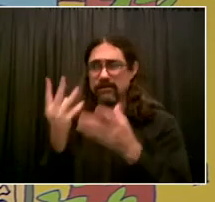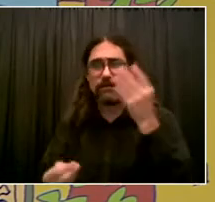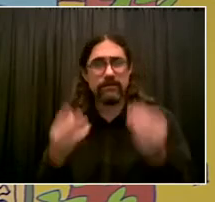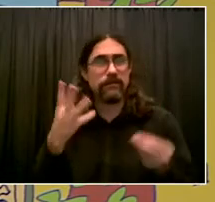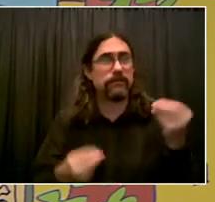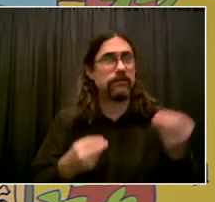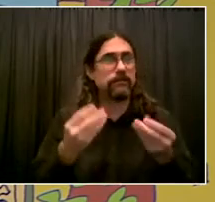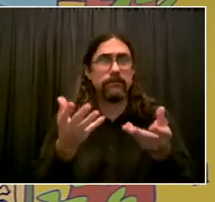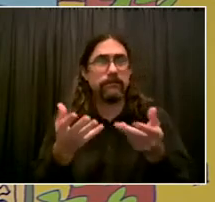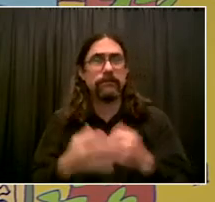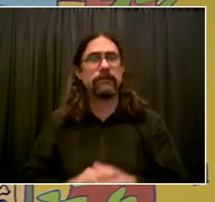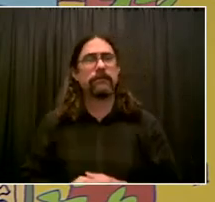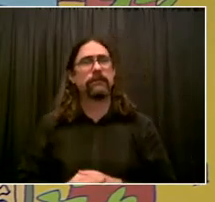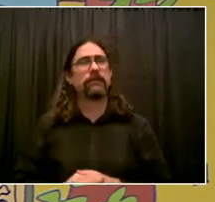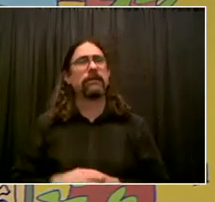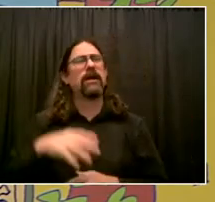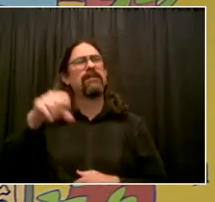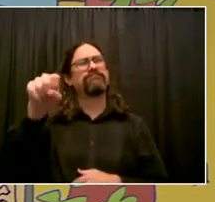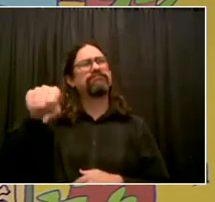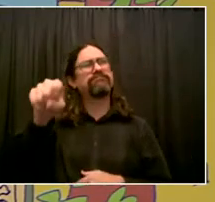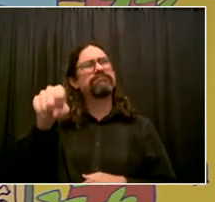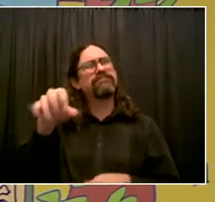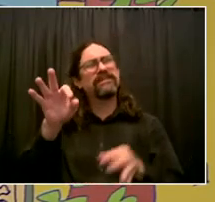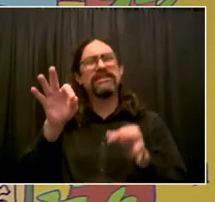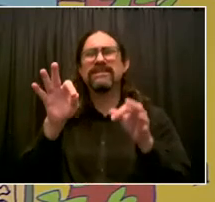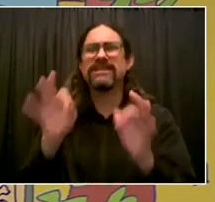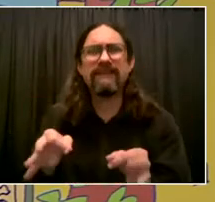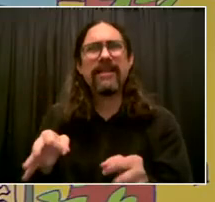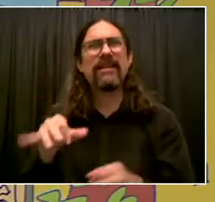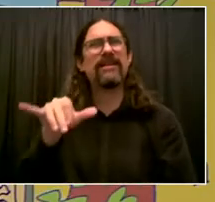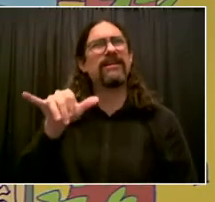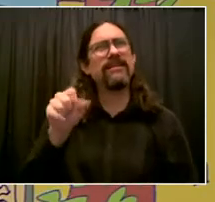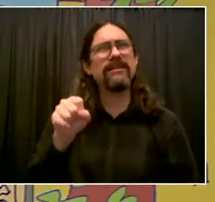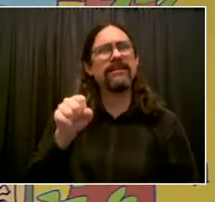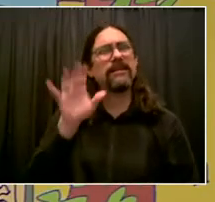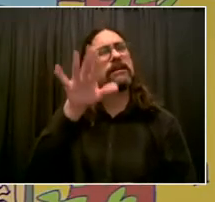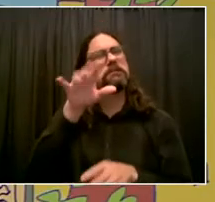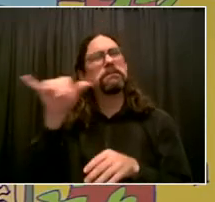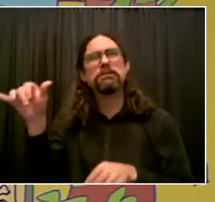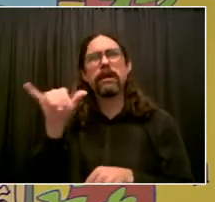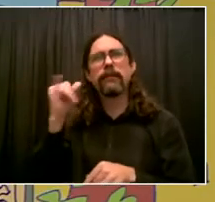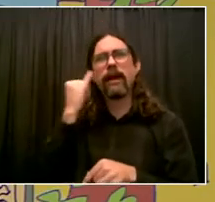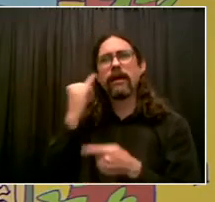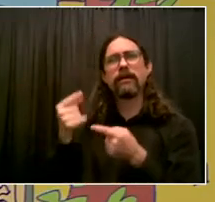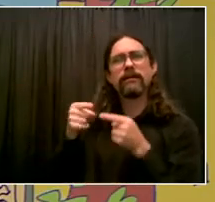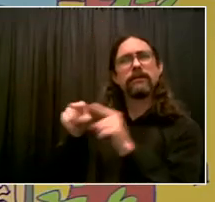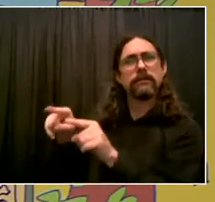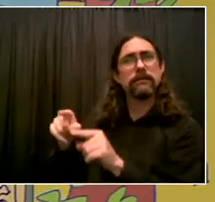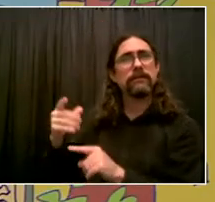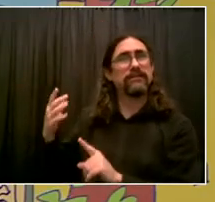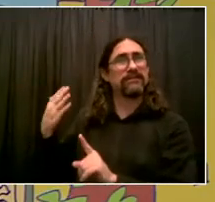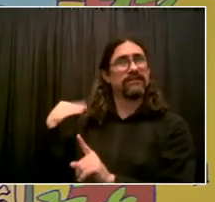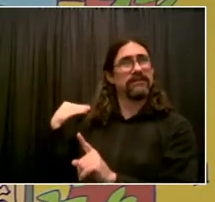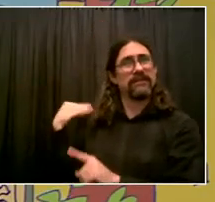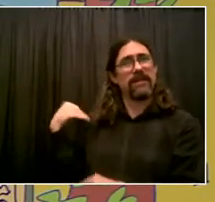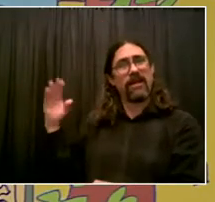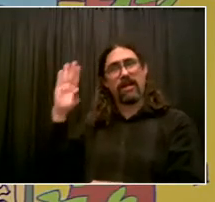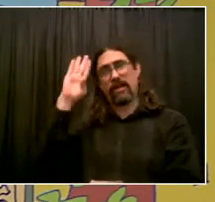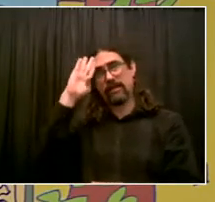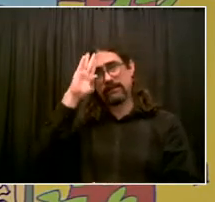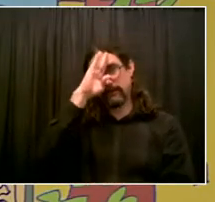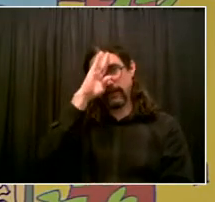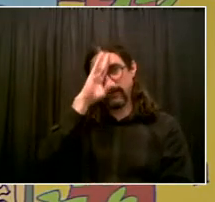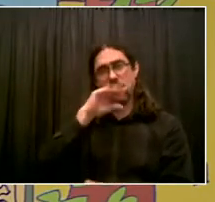done. The same with all of the rest of our city agencies. Every commissioner and their team has talked through